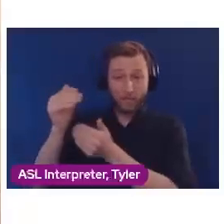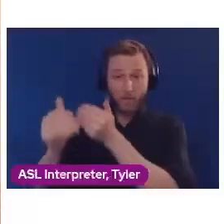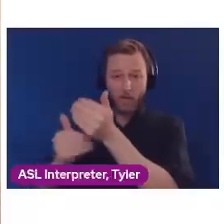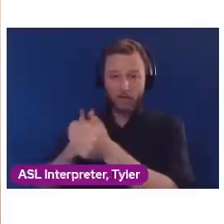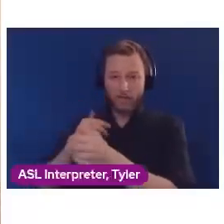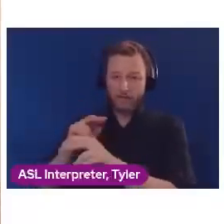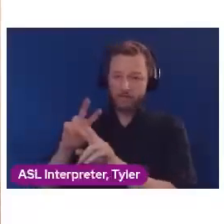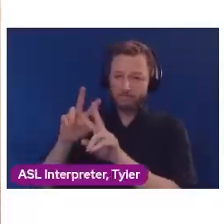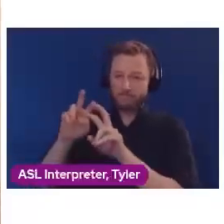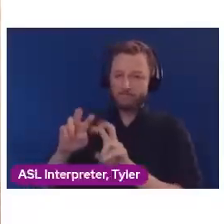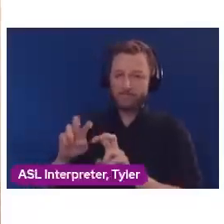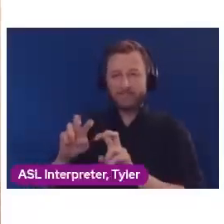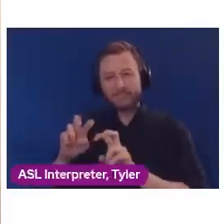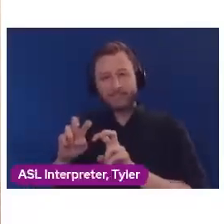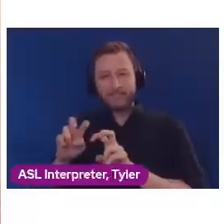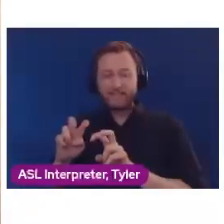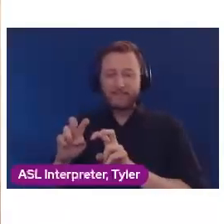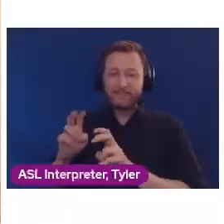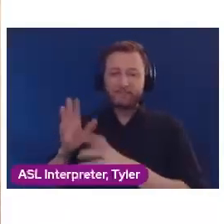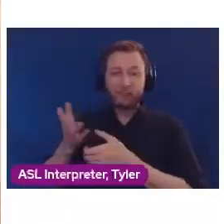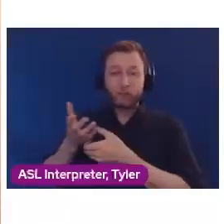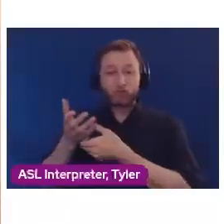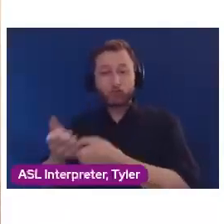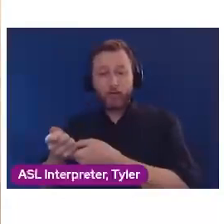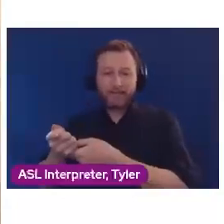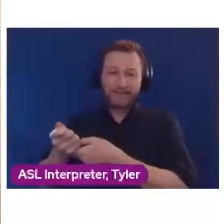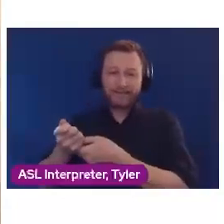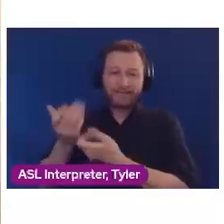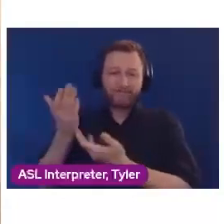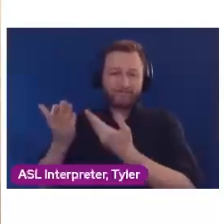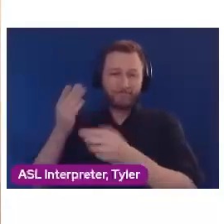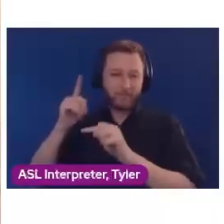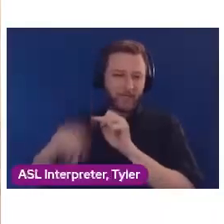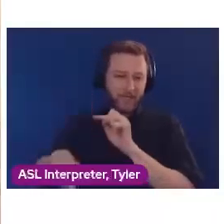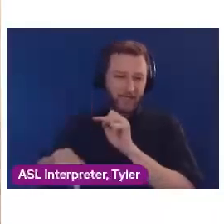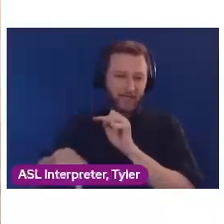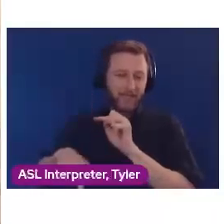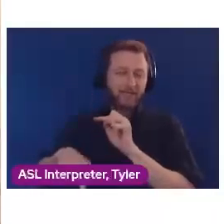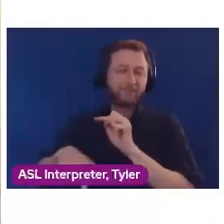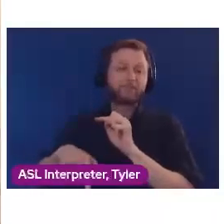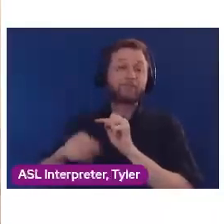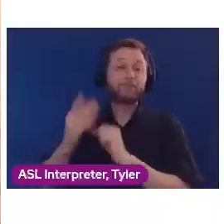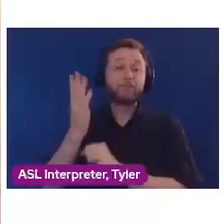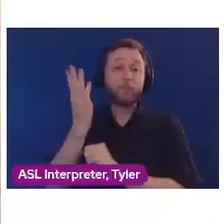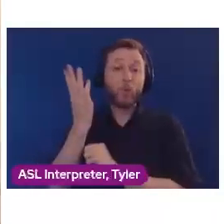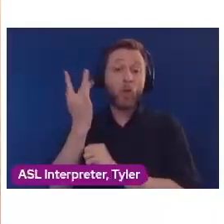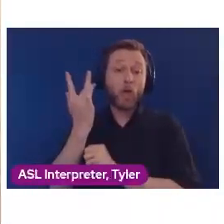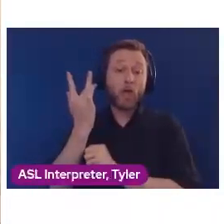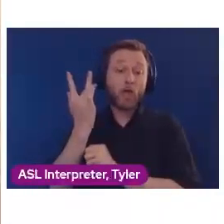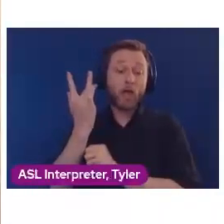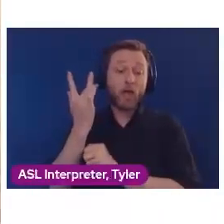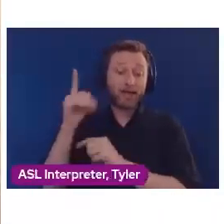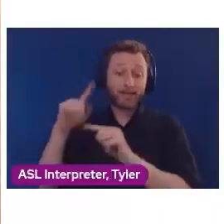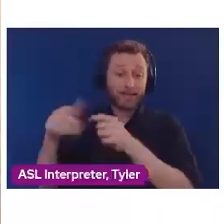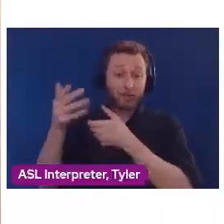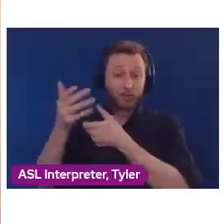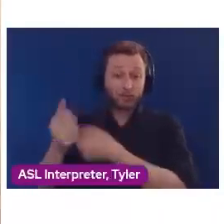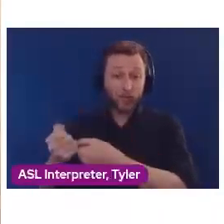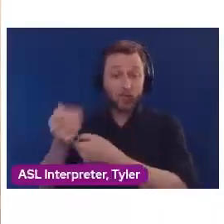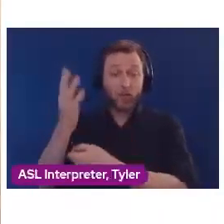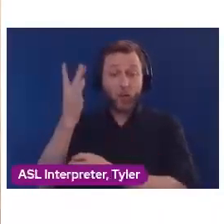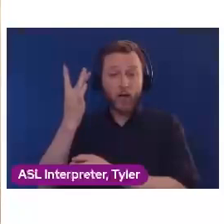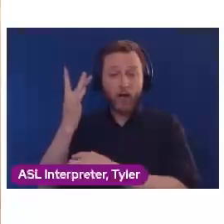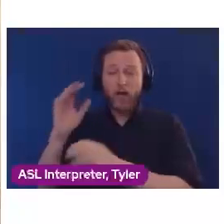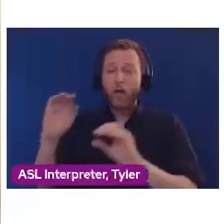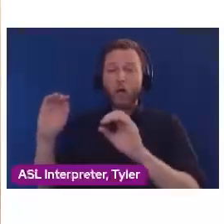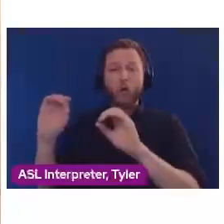And their legitimacy, they have really deep legitimacy issues. And the reason for that is because there's no actual agreed upon